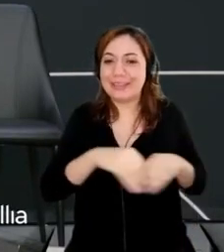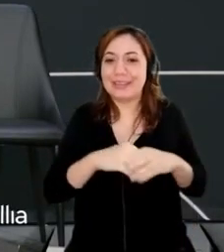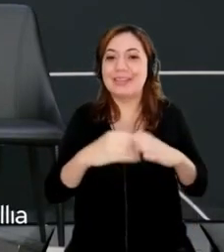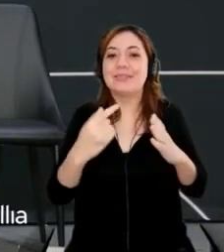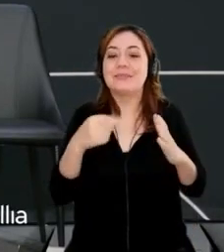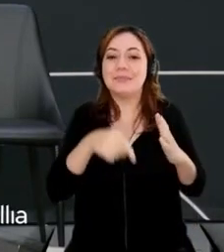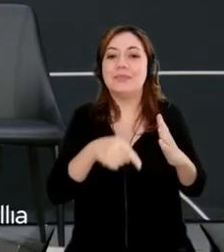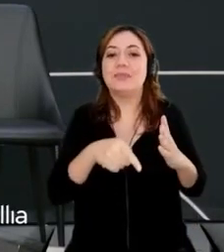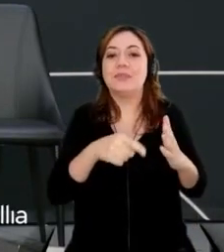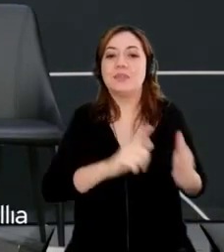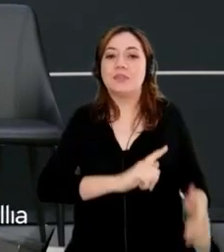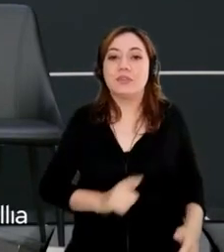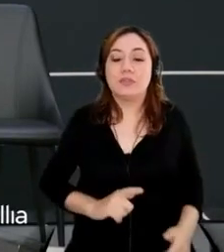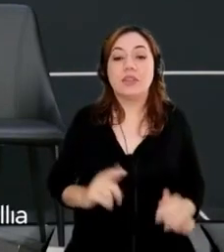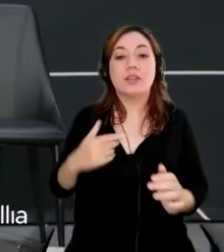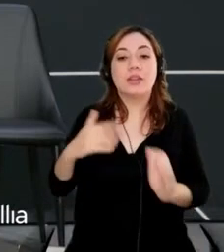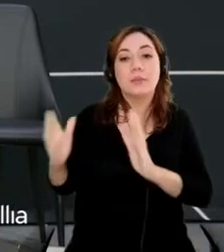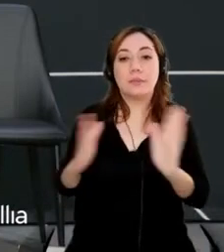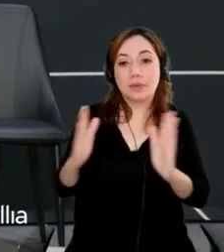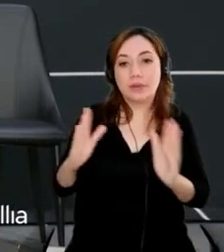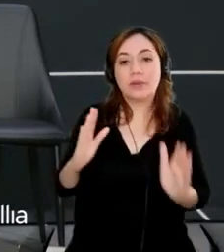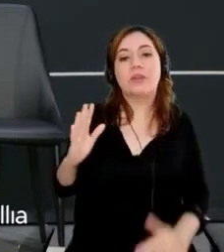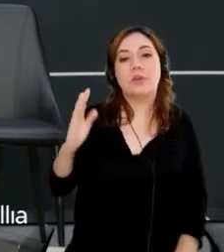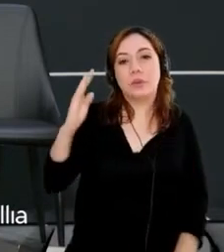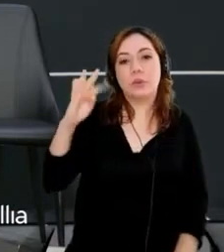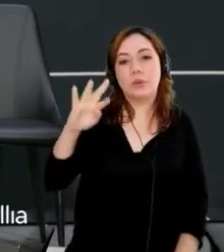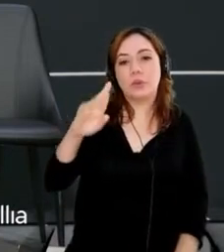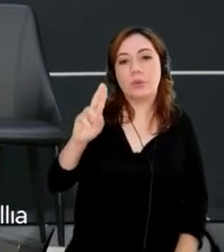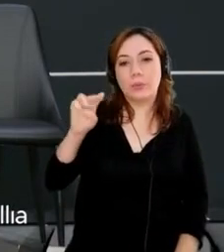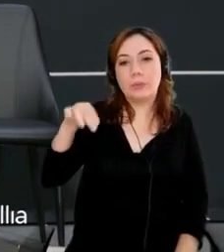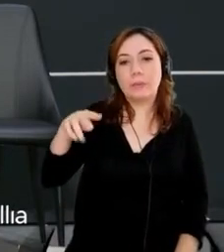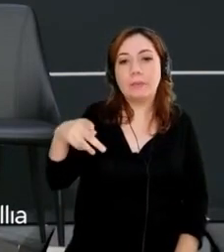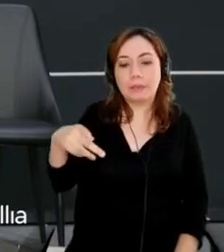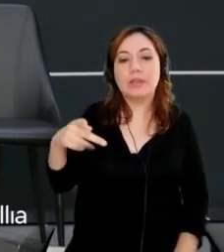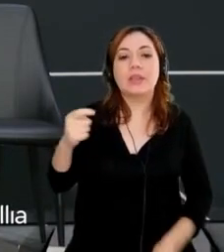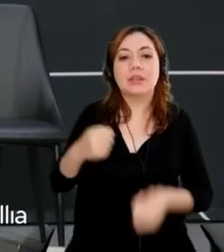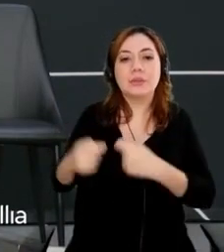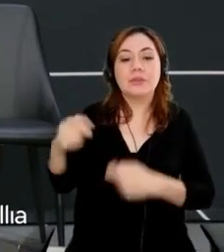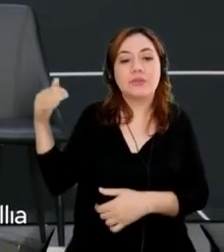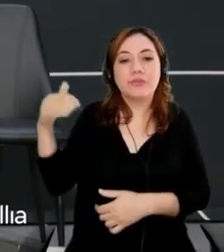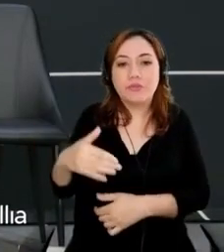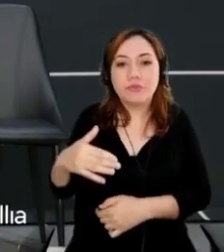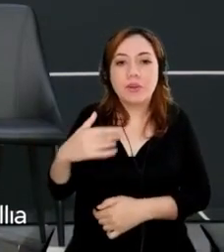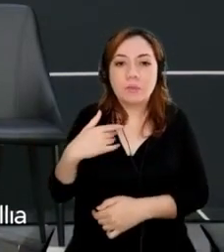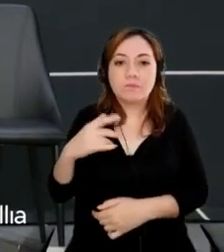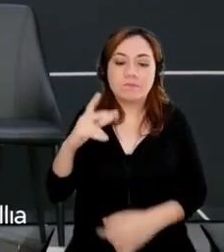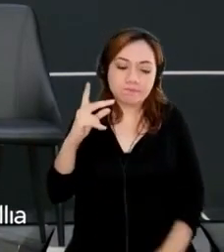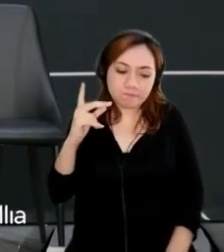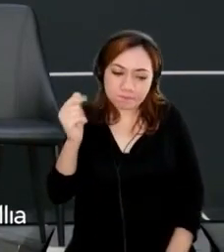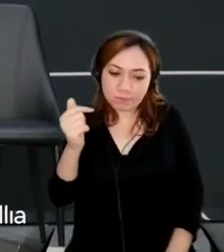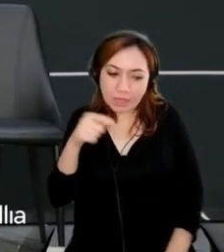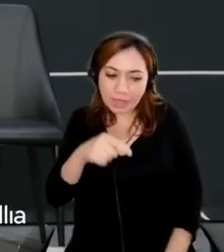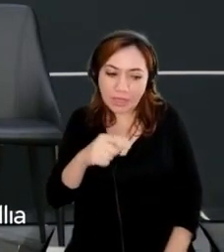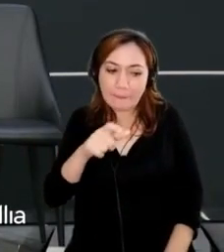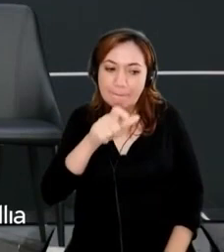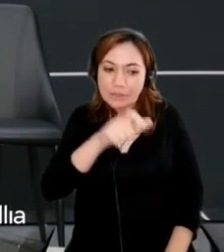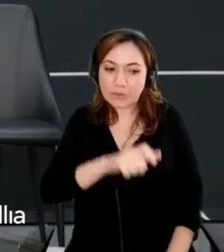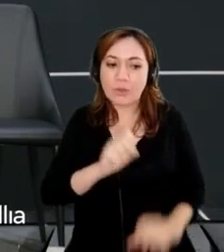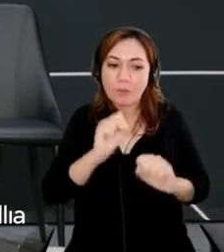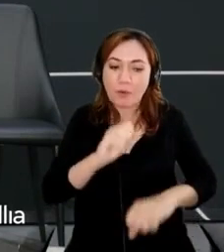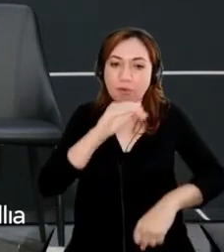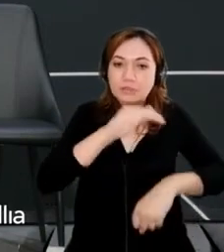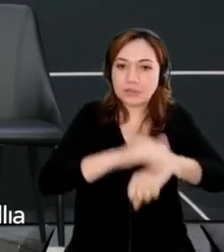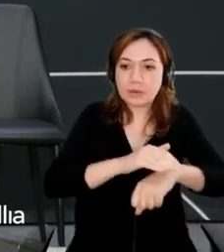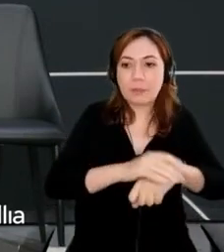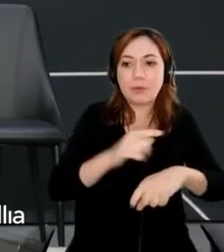in, they realized that somebody might get blamed and get in trouble for the fact that we'd wasted $1 billion. So